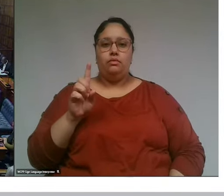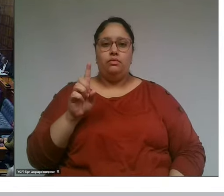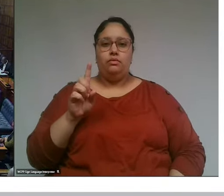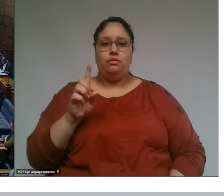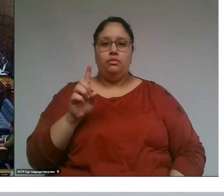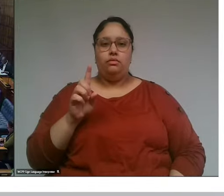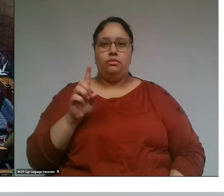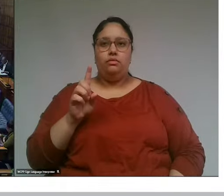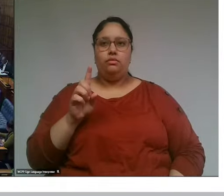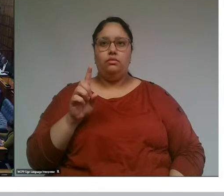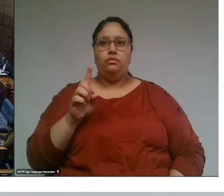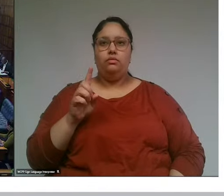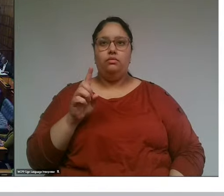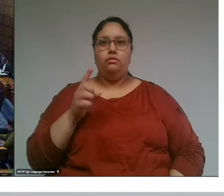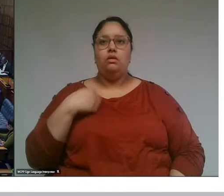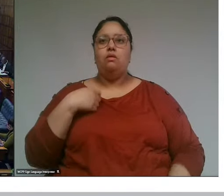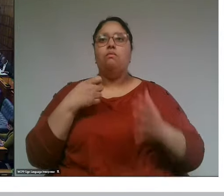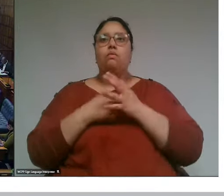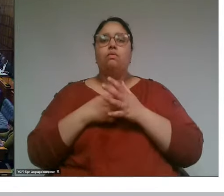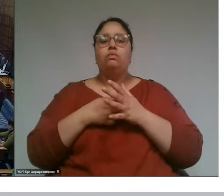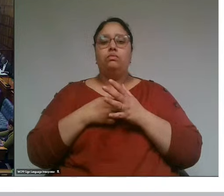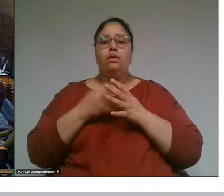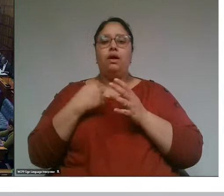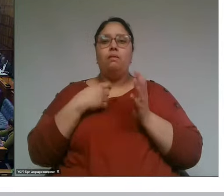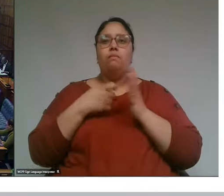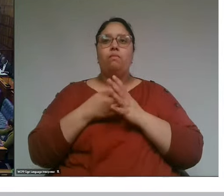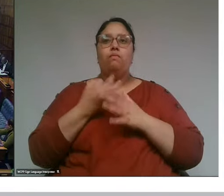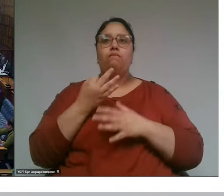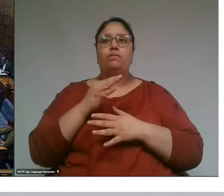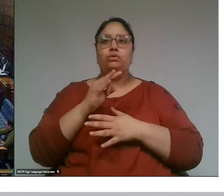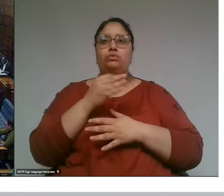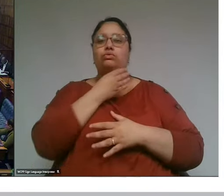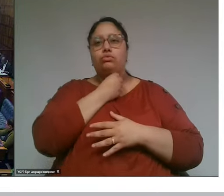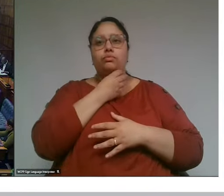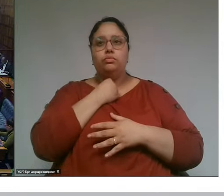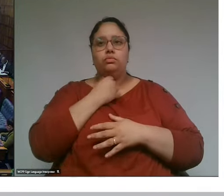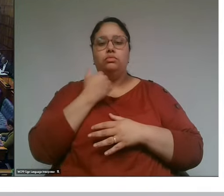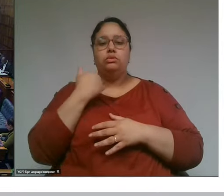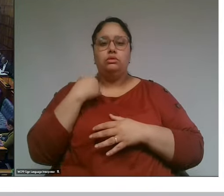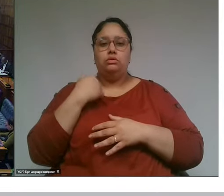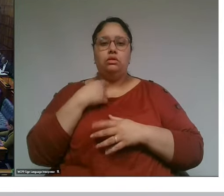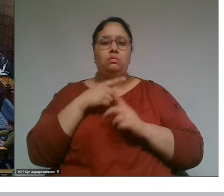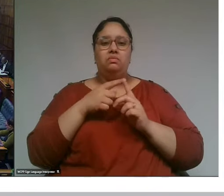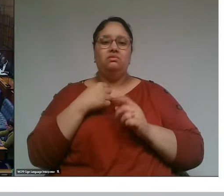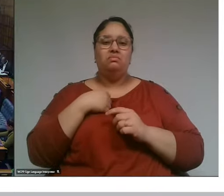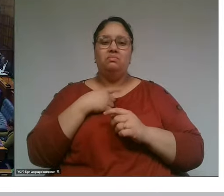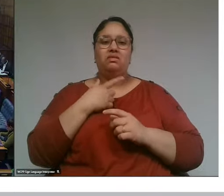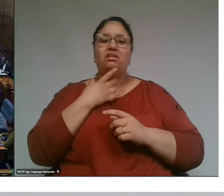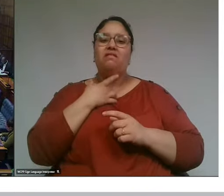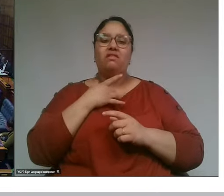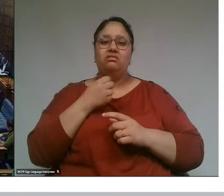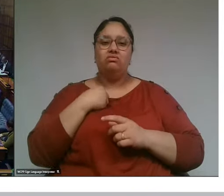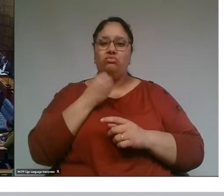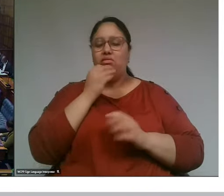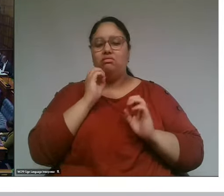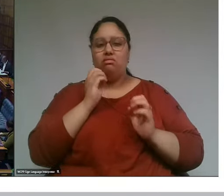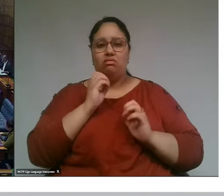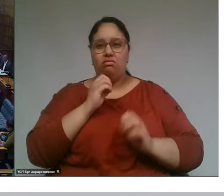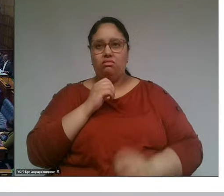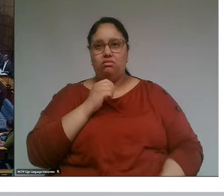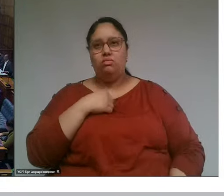so on B if I move to page 83 P 83